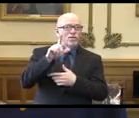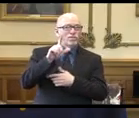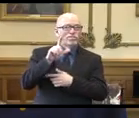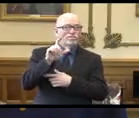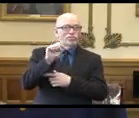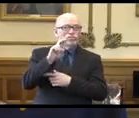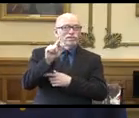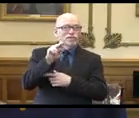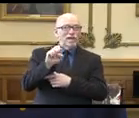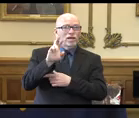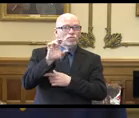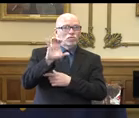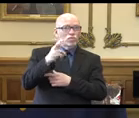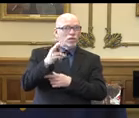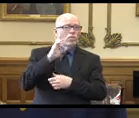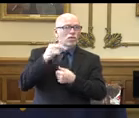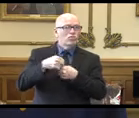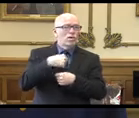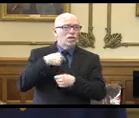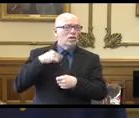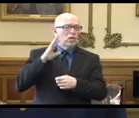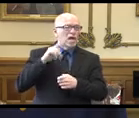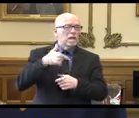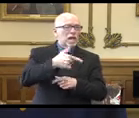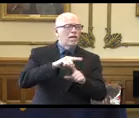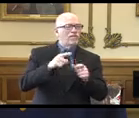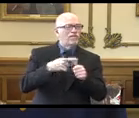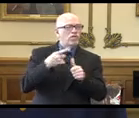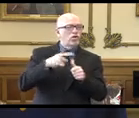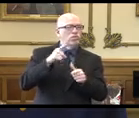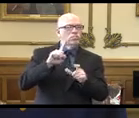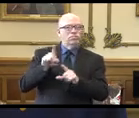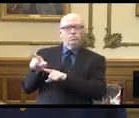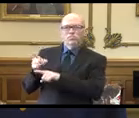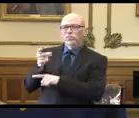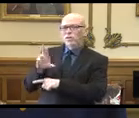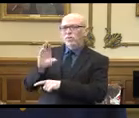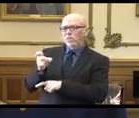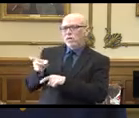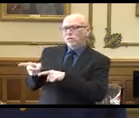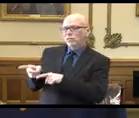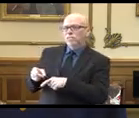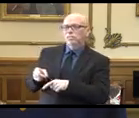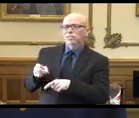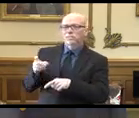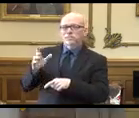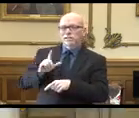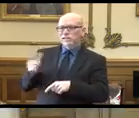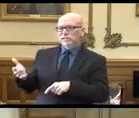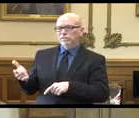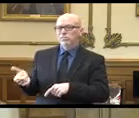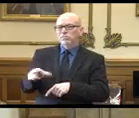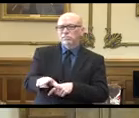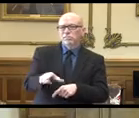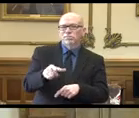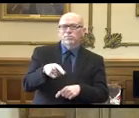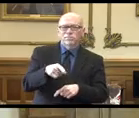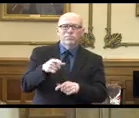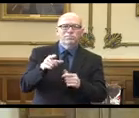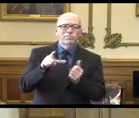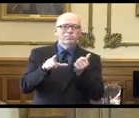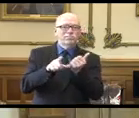will be joining us. She's in the batter's box right now, but we're first going to go to Dr. Box. You're on deck, and you want to give